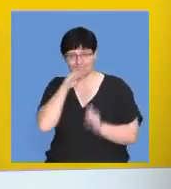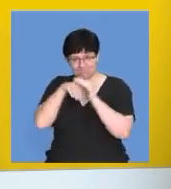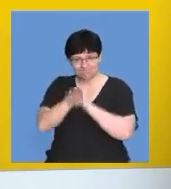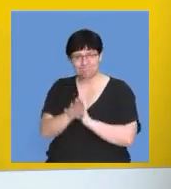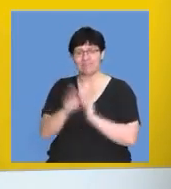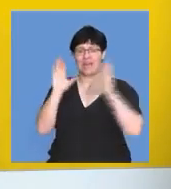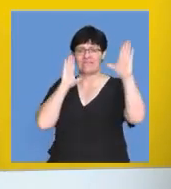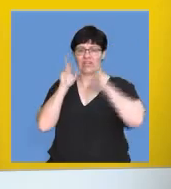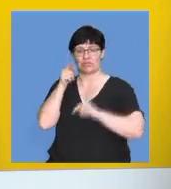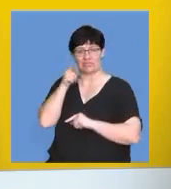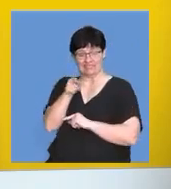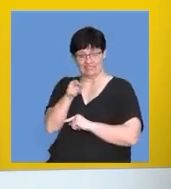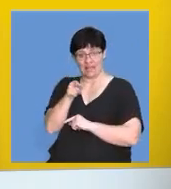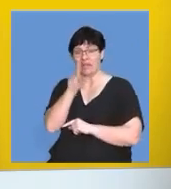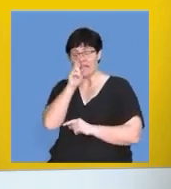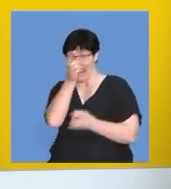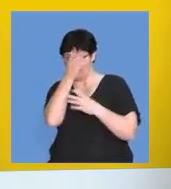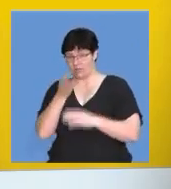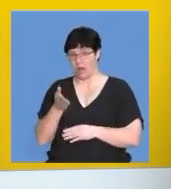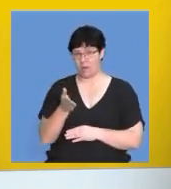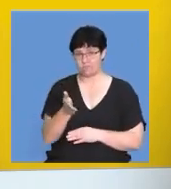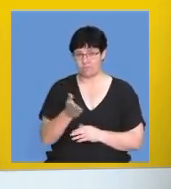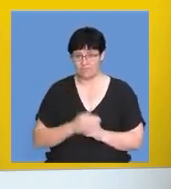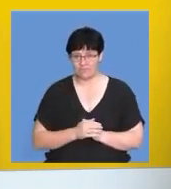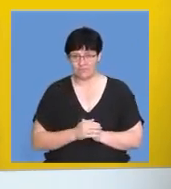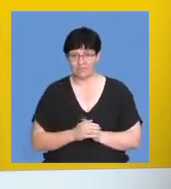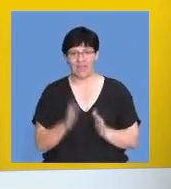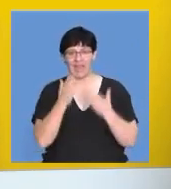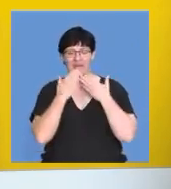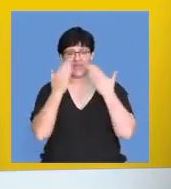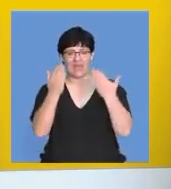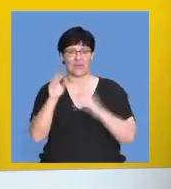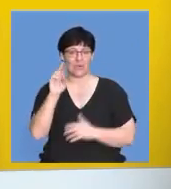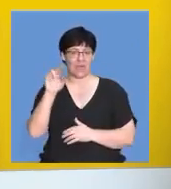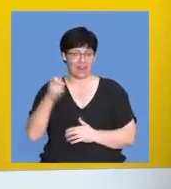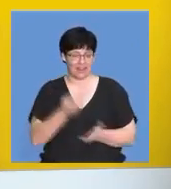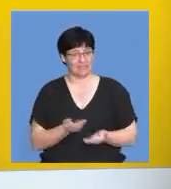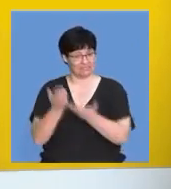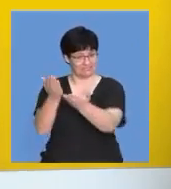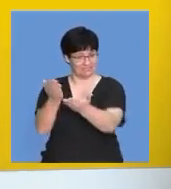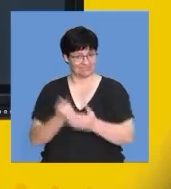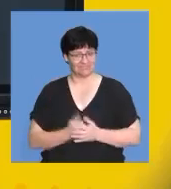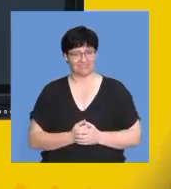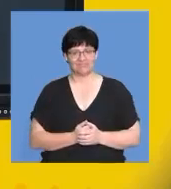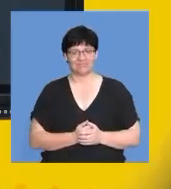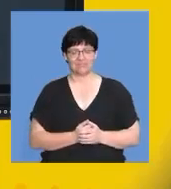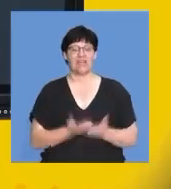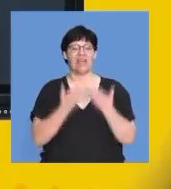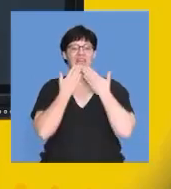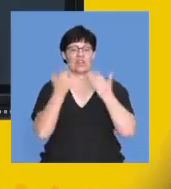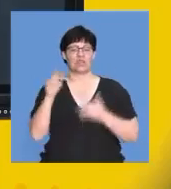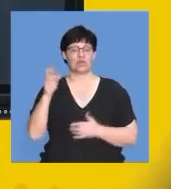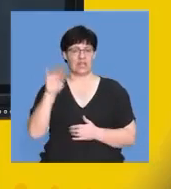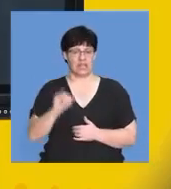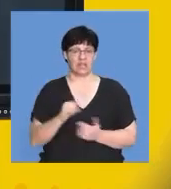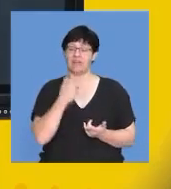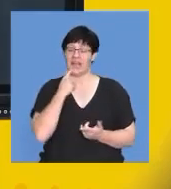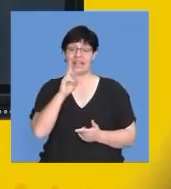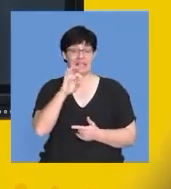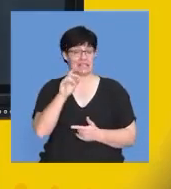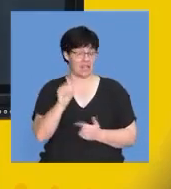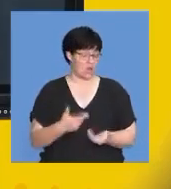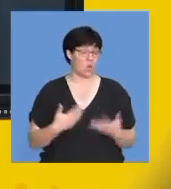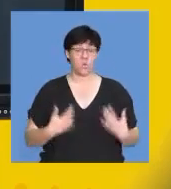to our Facebook page and all of the details will be there. Thank you so much, Hugo, and over to you. Thanks, Luni. Talking about data, guys,